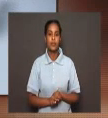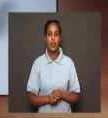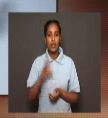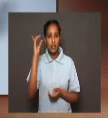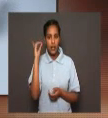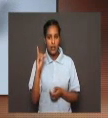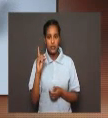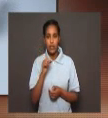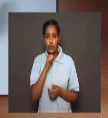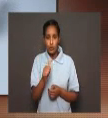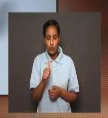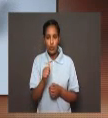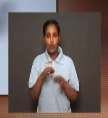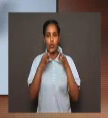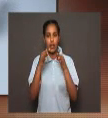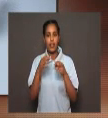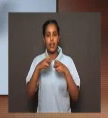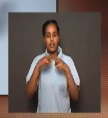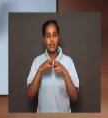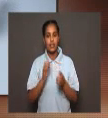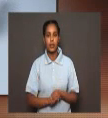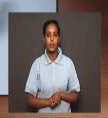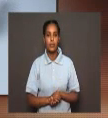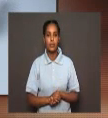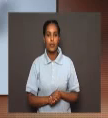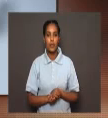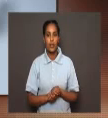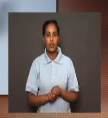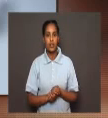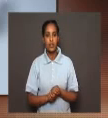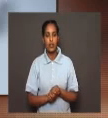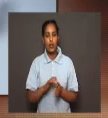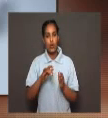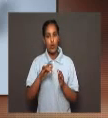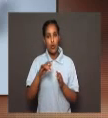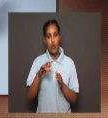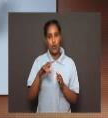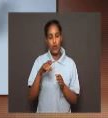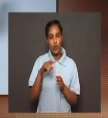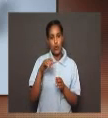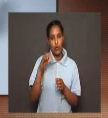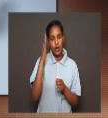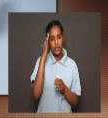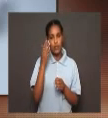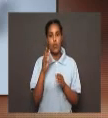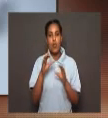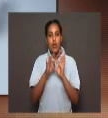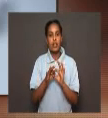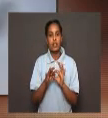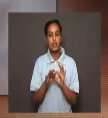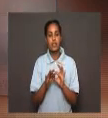Diamond does not conduct electricity due to its localized bonding